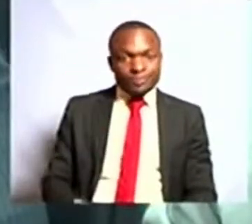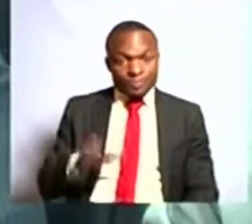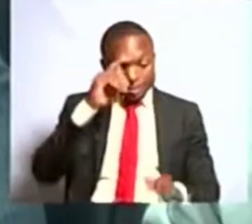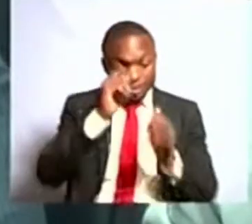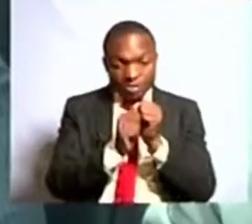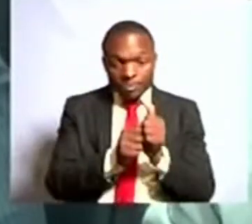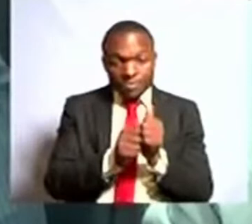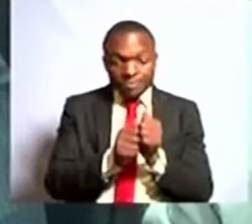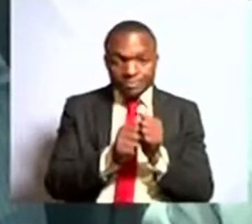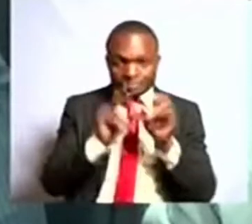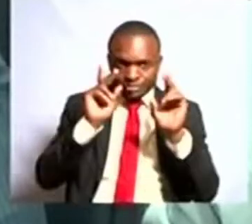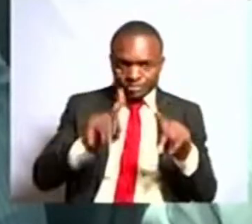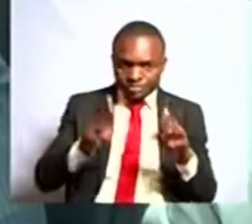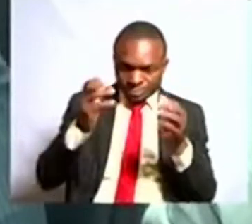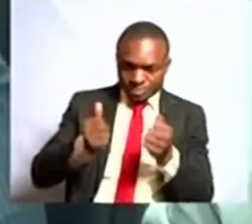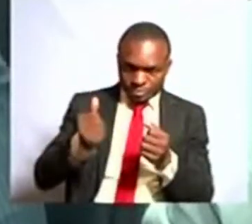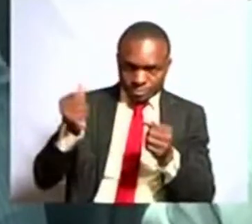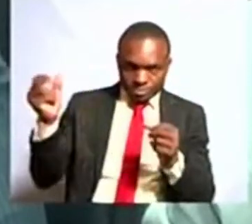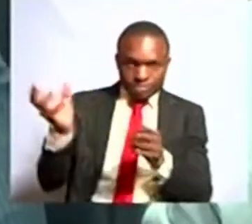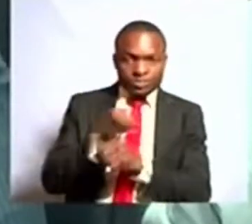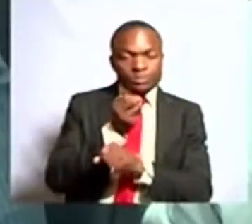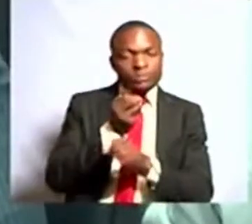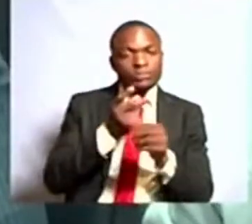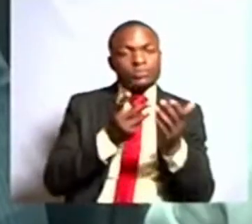because the client needed to commit the funds.